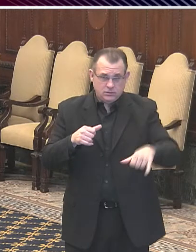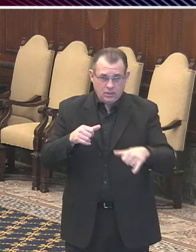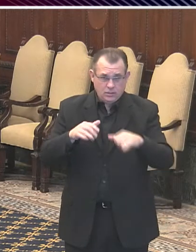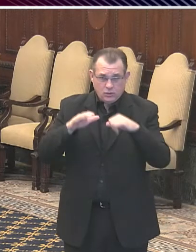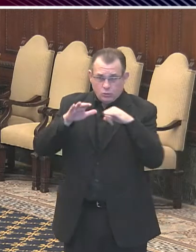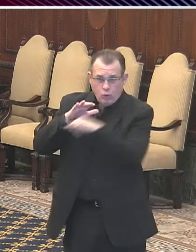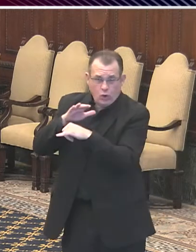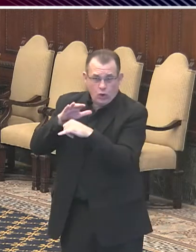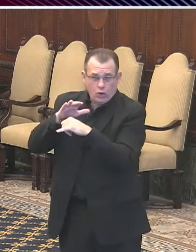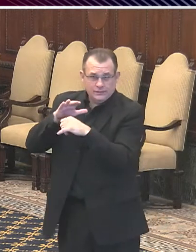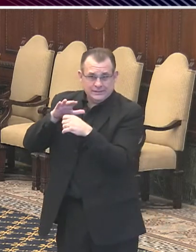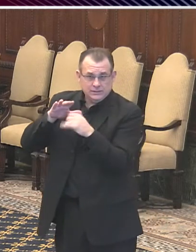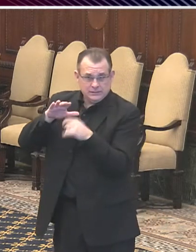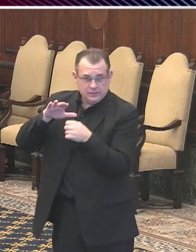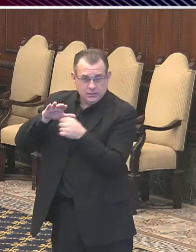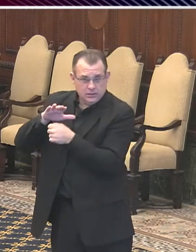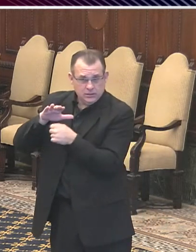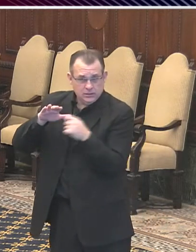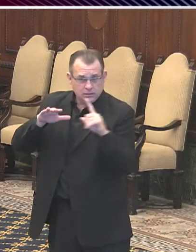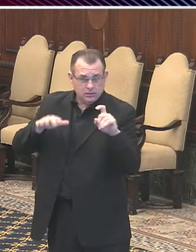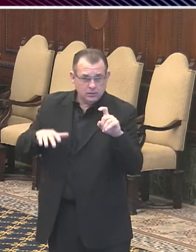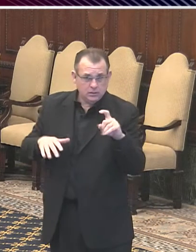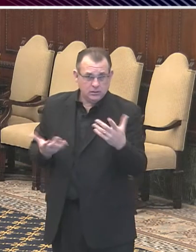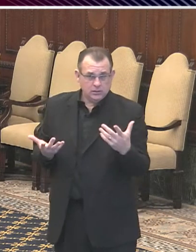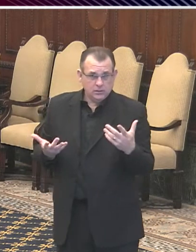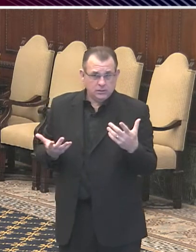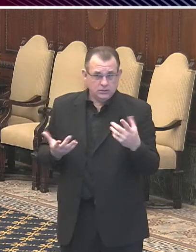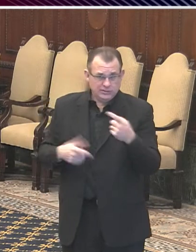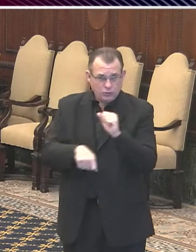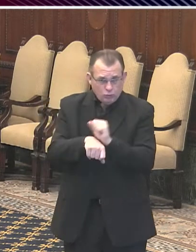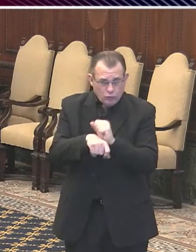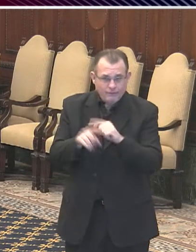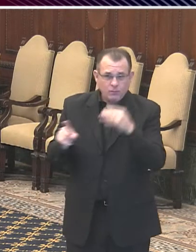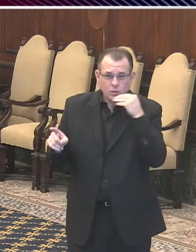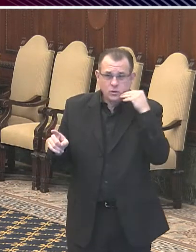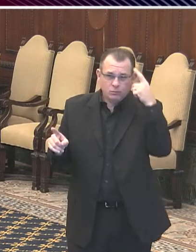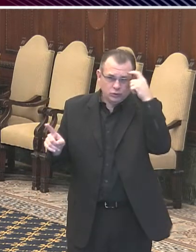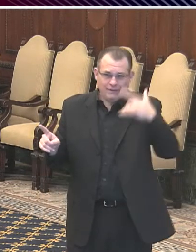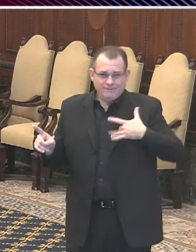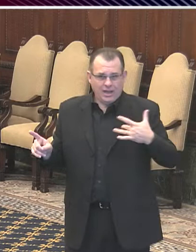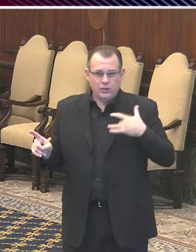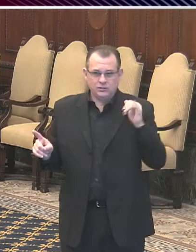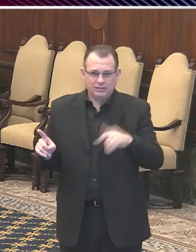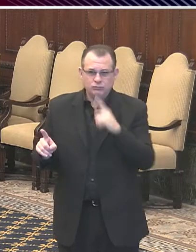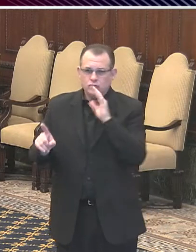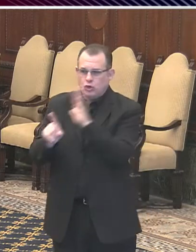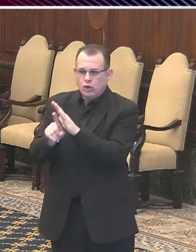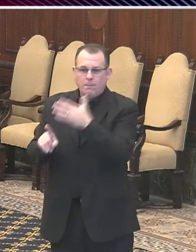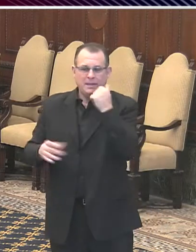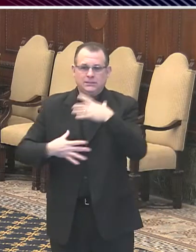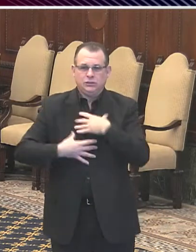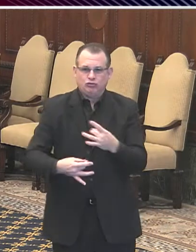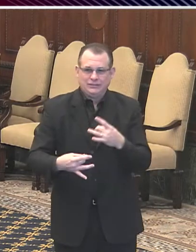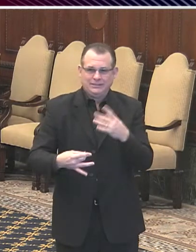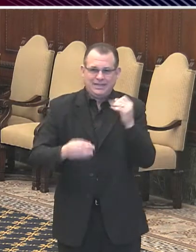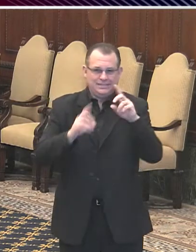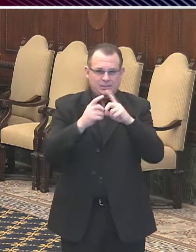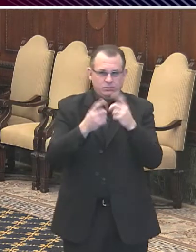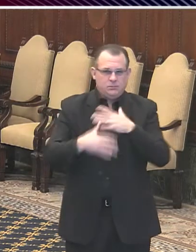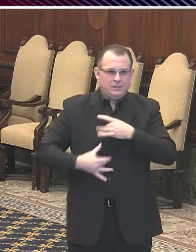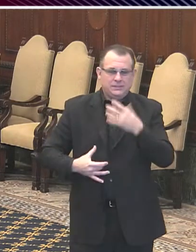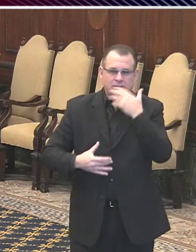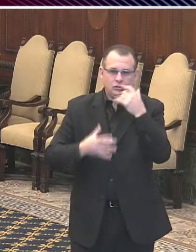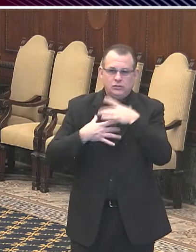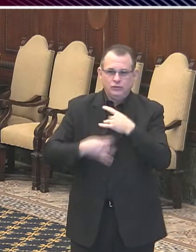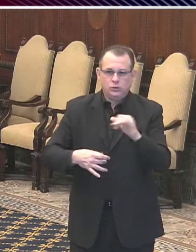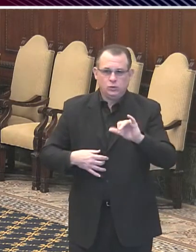The police commissioner is working from home because that is what she felt was in her best interest and the department's best interest at this point. Again, we're